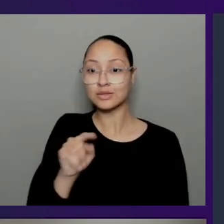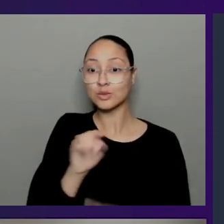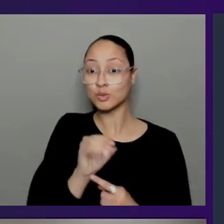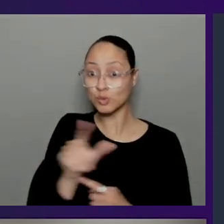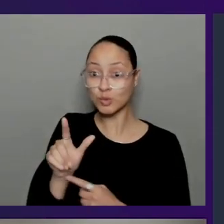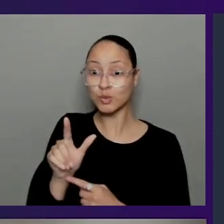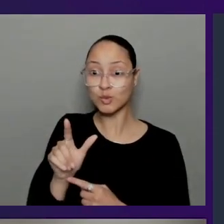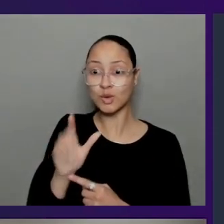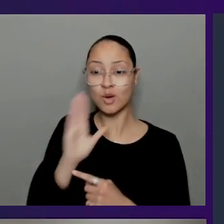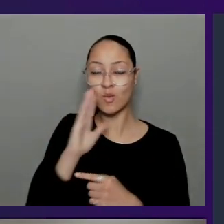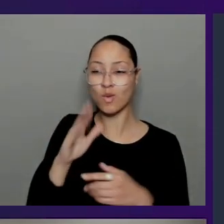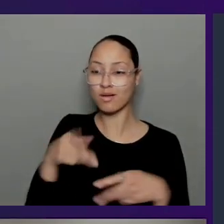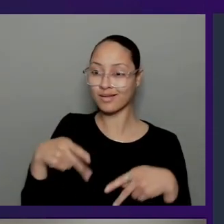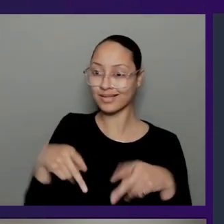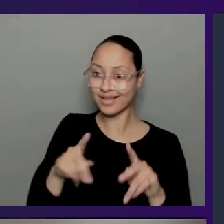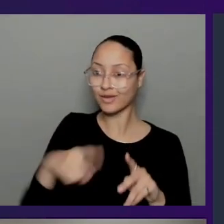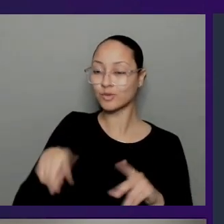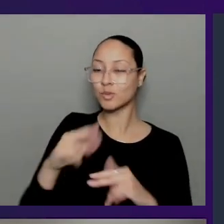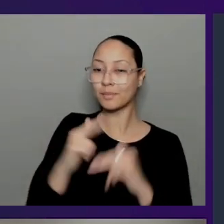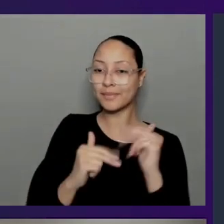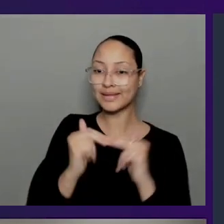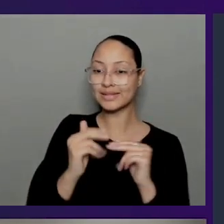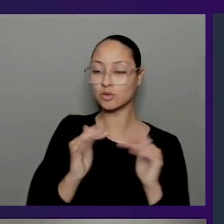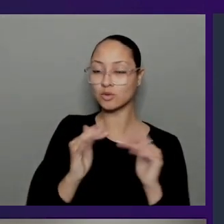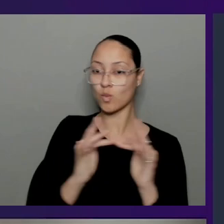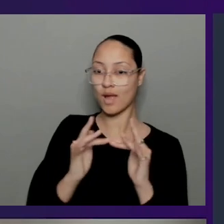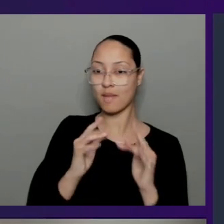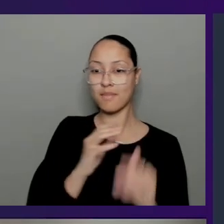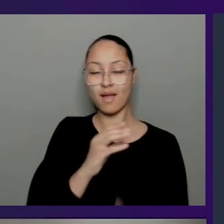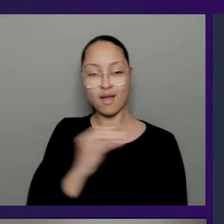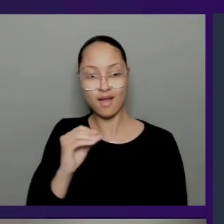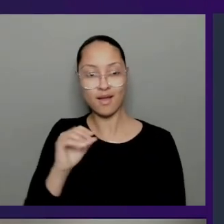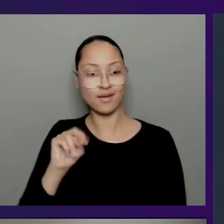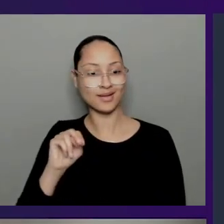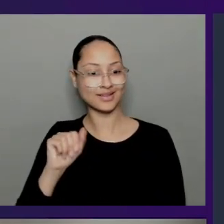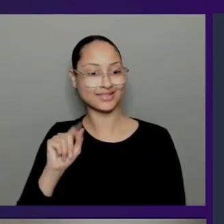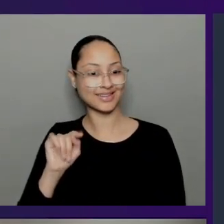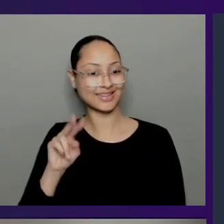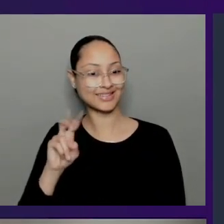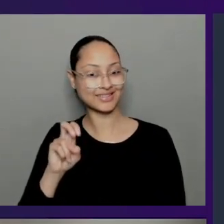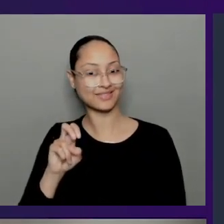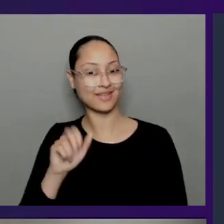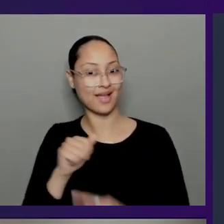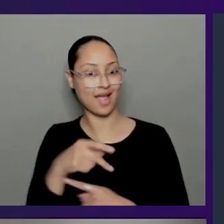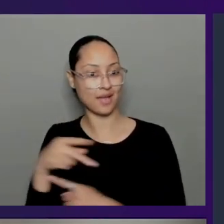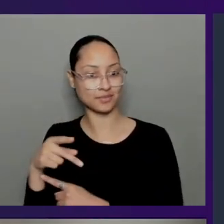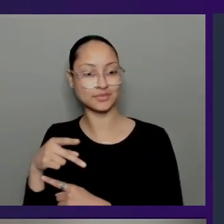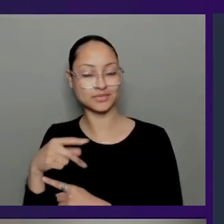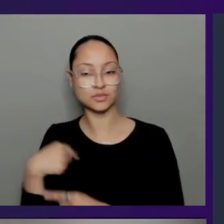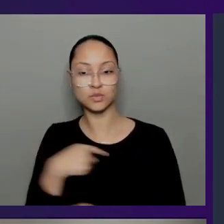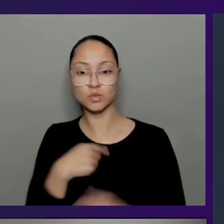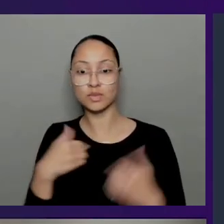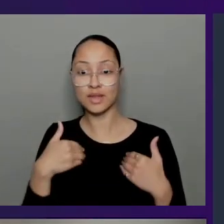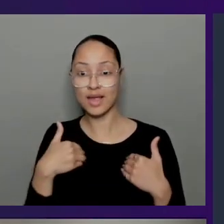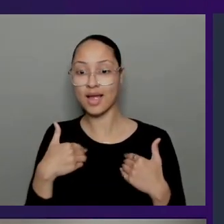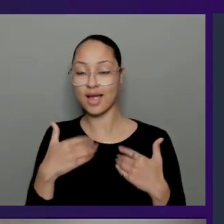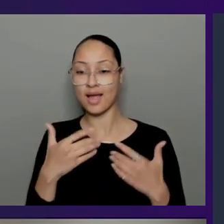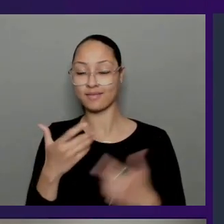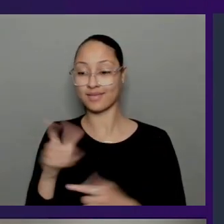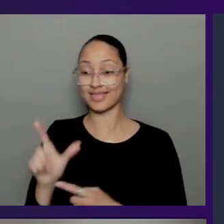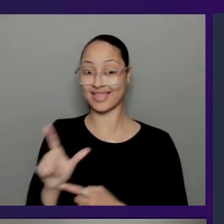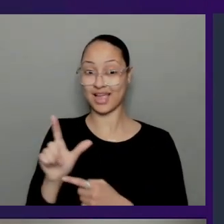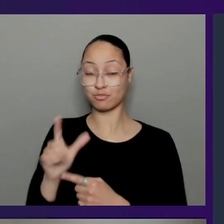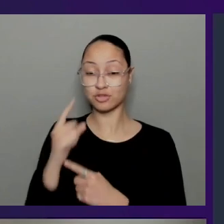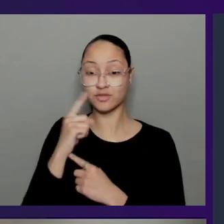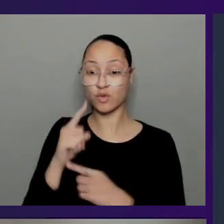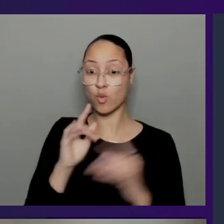you build web and native apps. So we have libraries for web and mobile frameworks